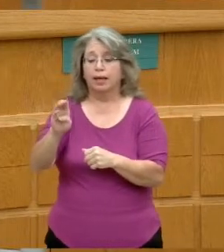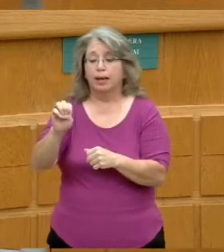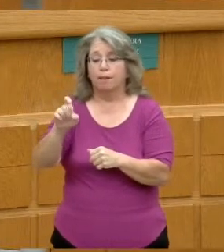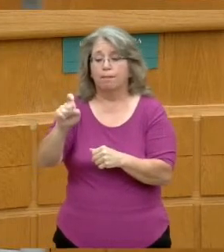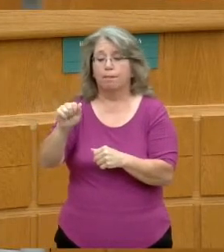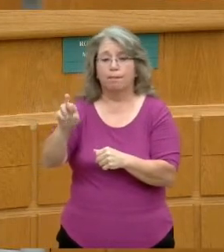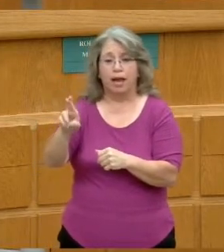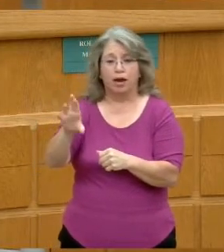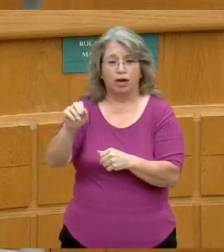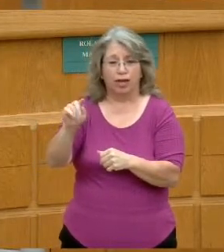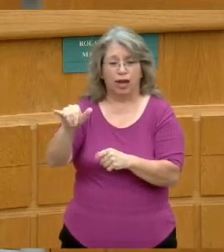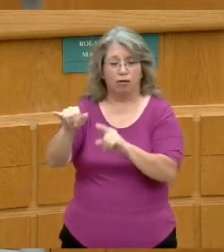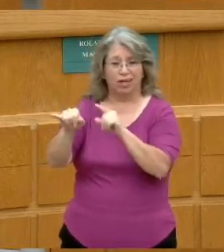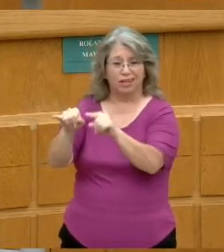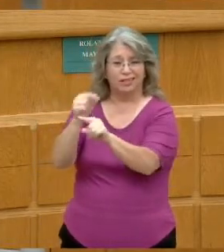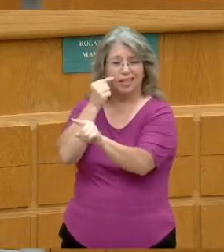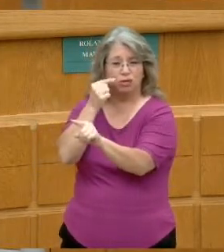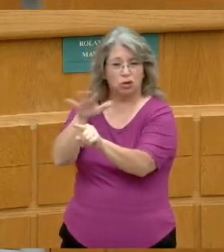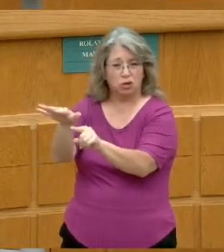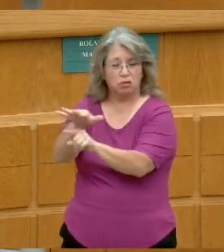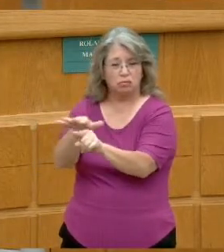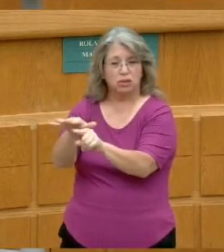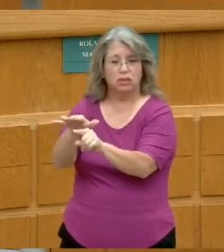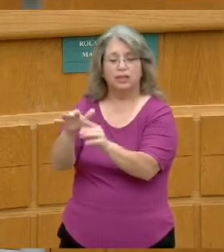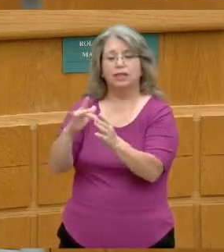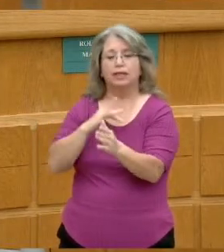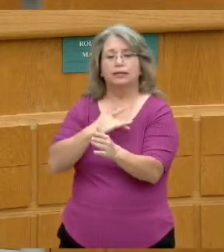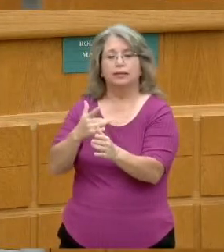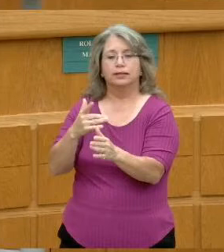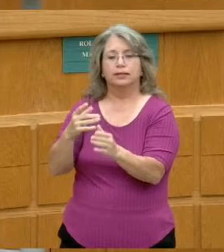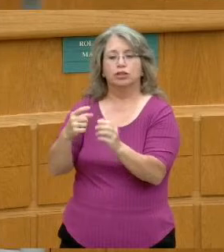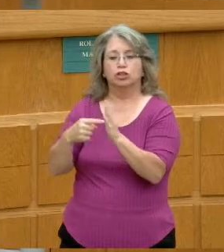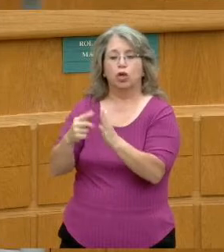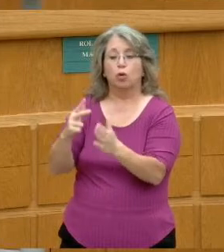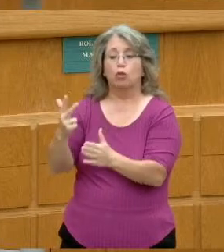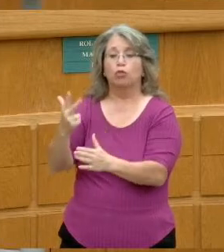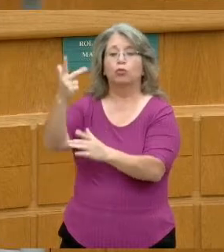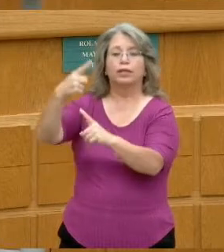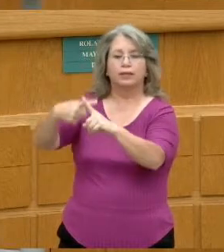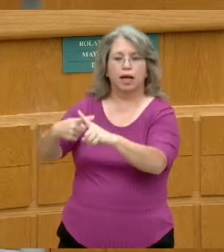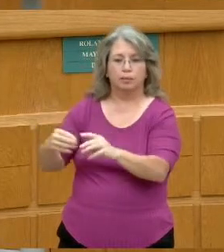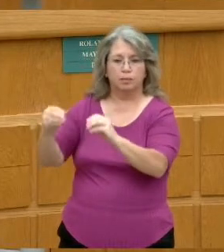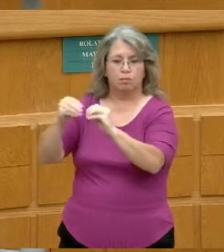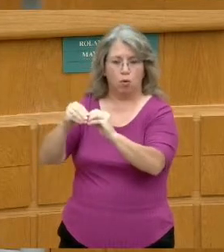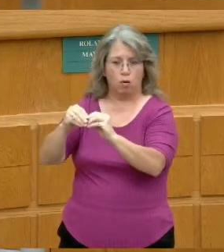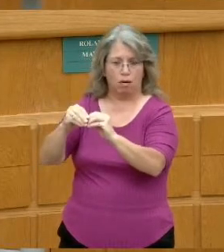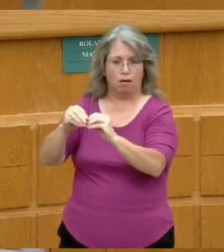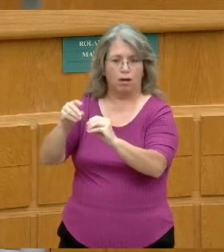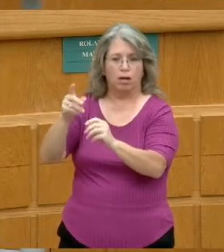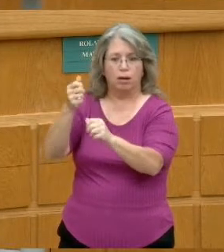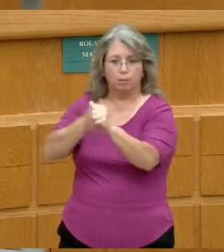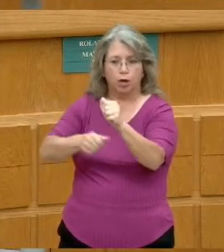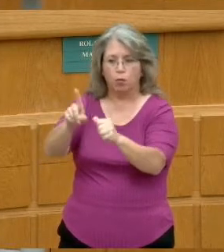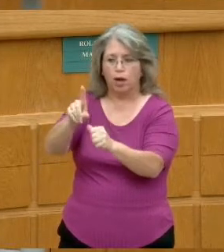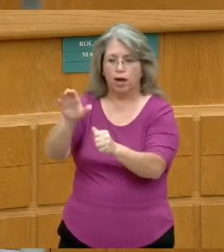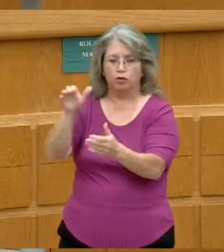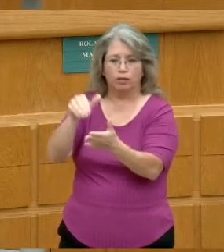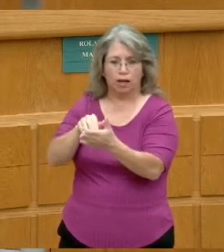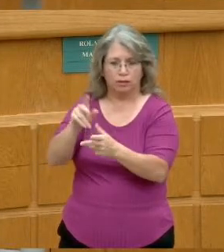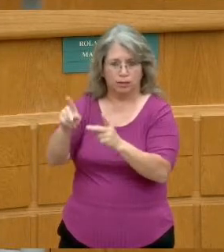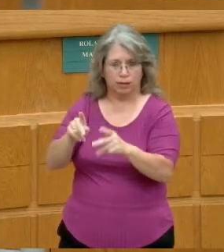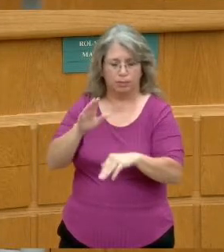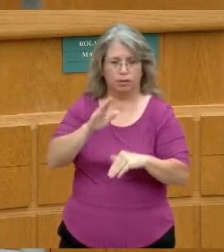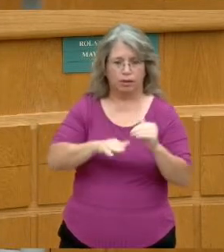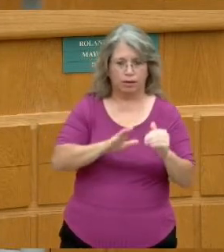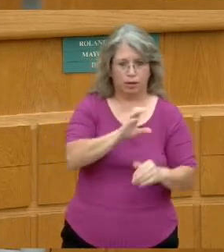Antonio, than in the Coastal Bend 12 counties. There's also a higher fatality or fatality rate in